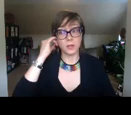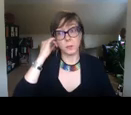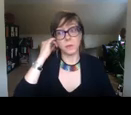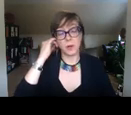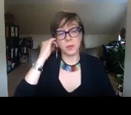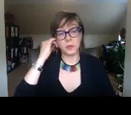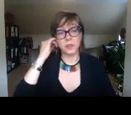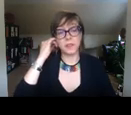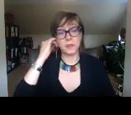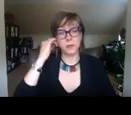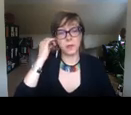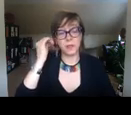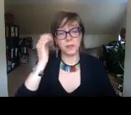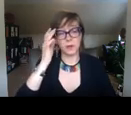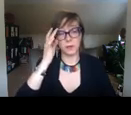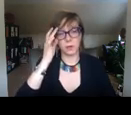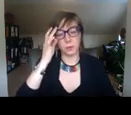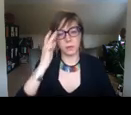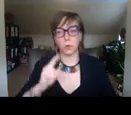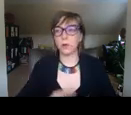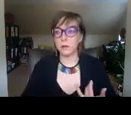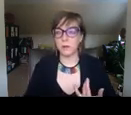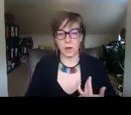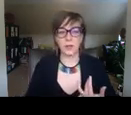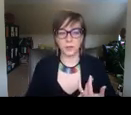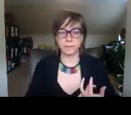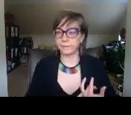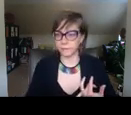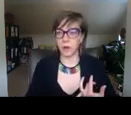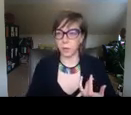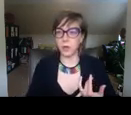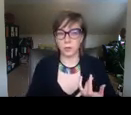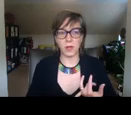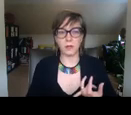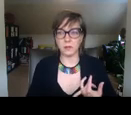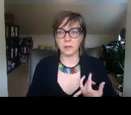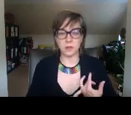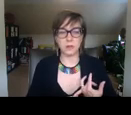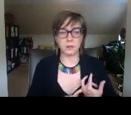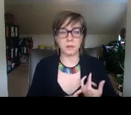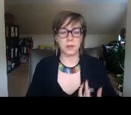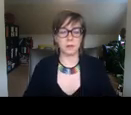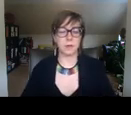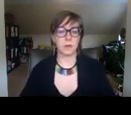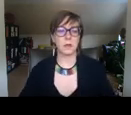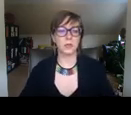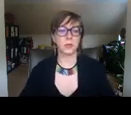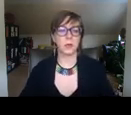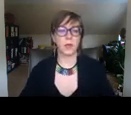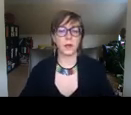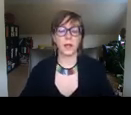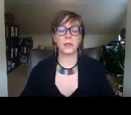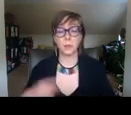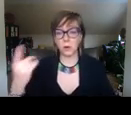Okay, so this person's listing 3 things that are difficult. Quality of the connection, right? We know that is a big